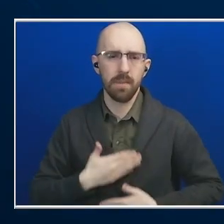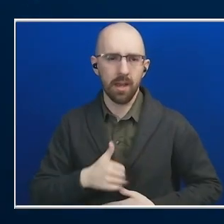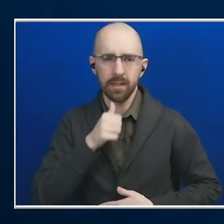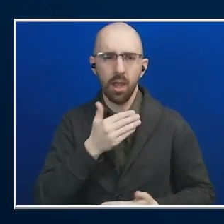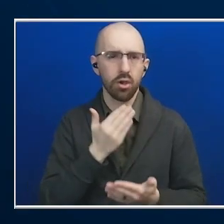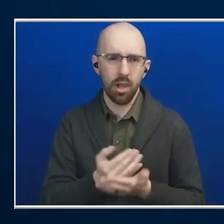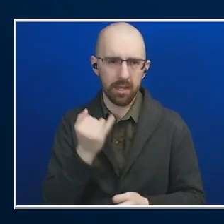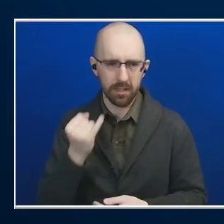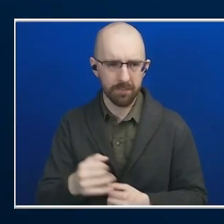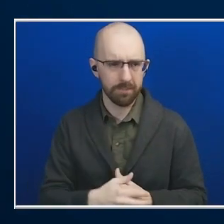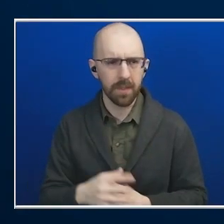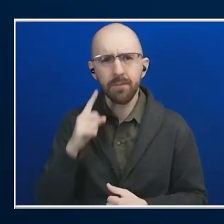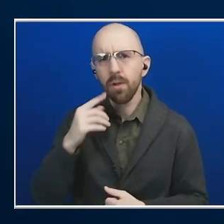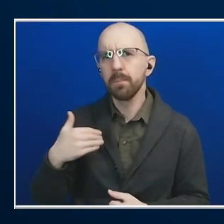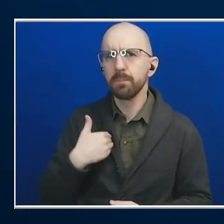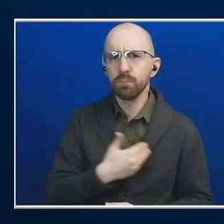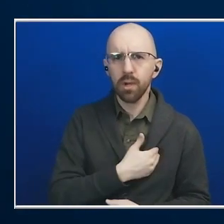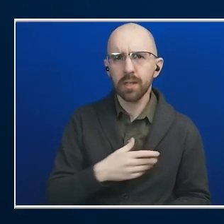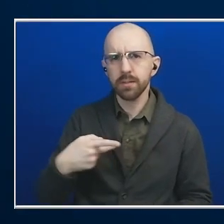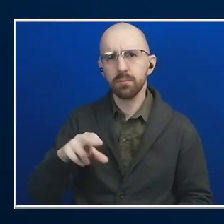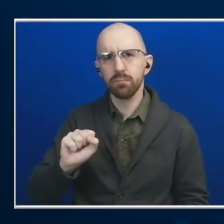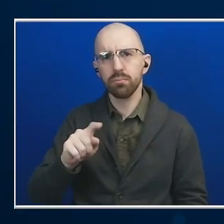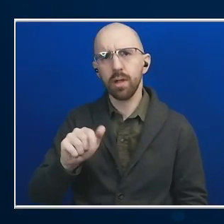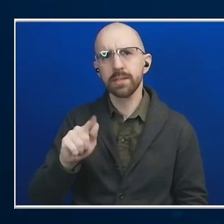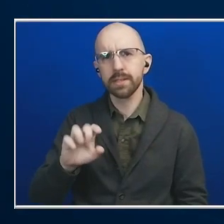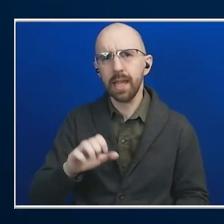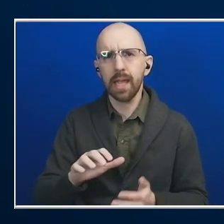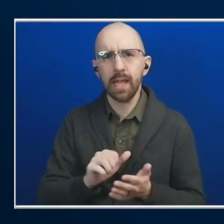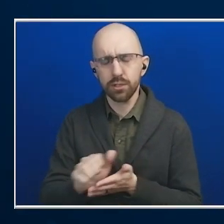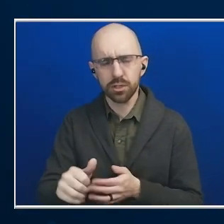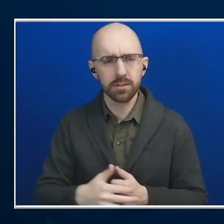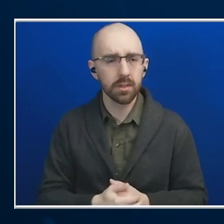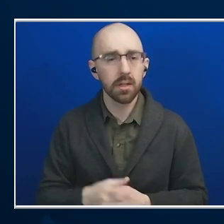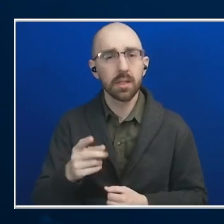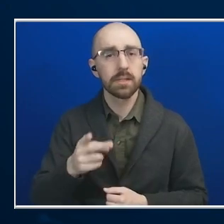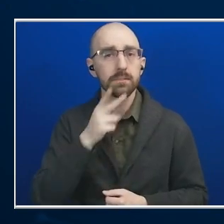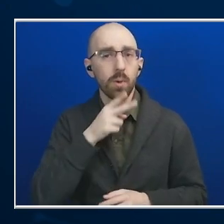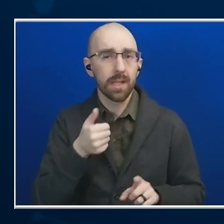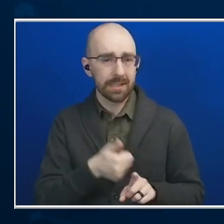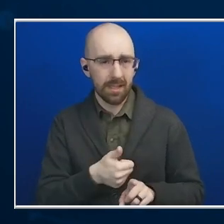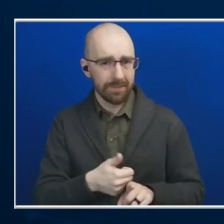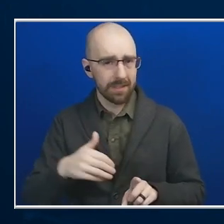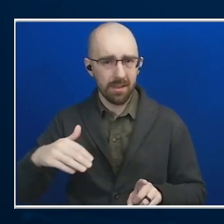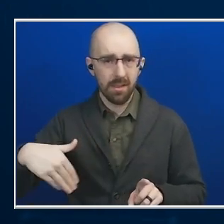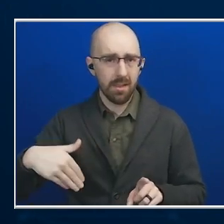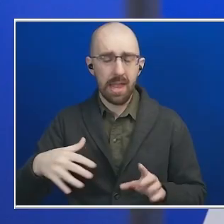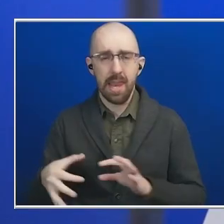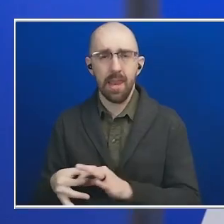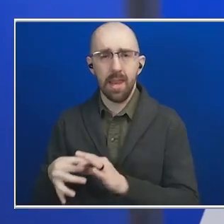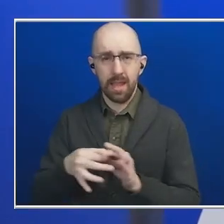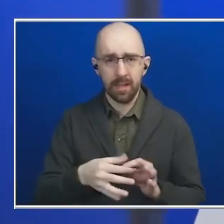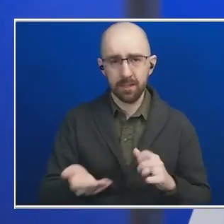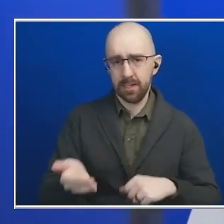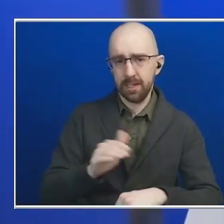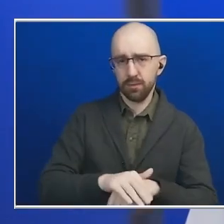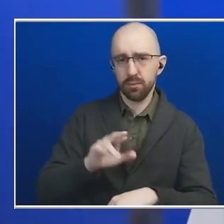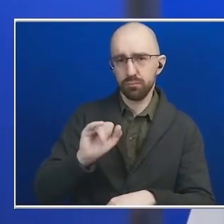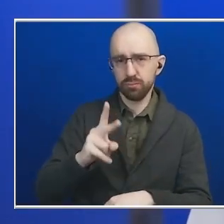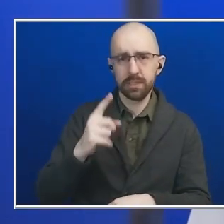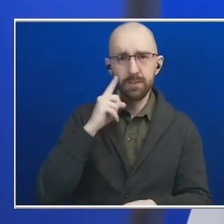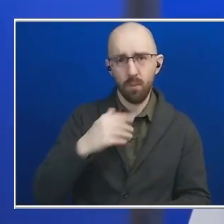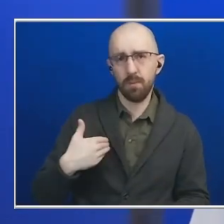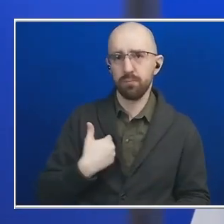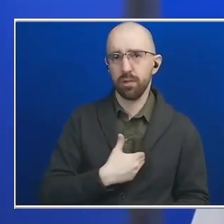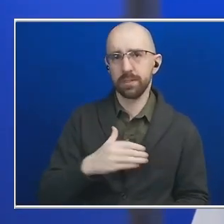or prostate cancers? So smoking itself has not specifically been linked to an increased risk for breast cancer, but